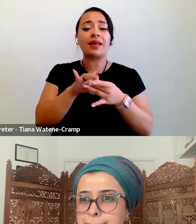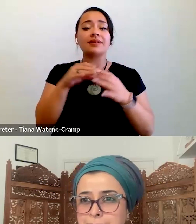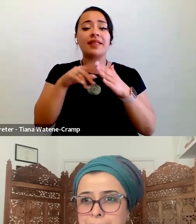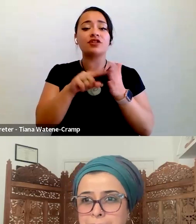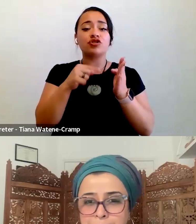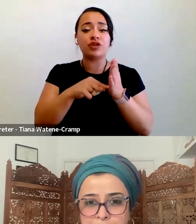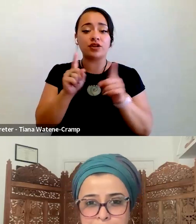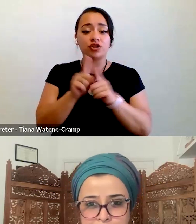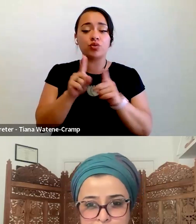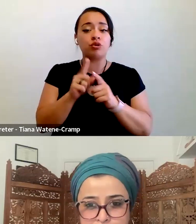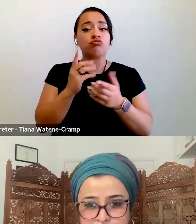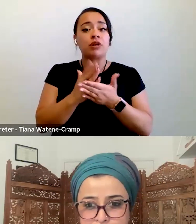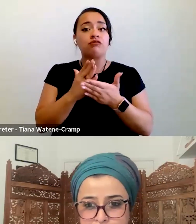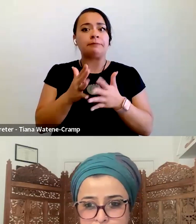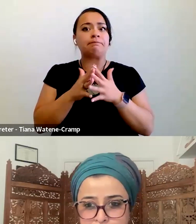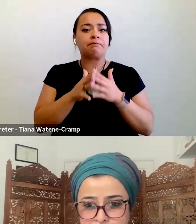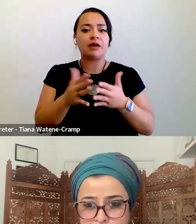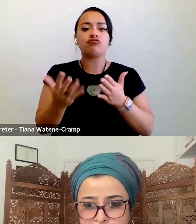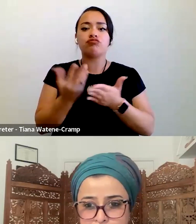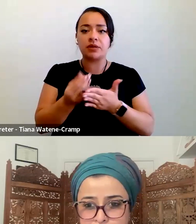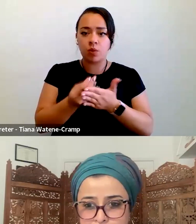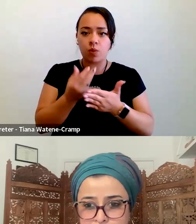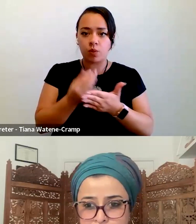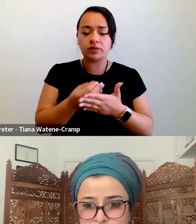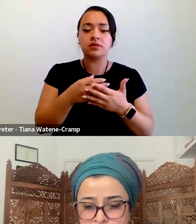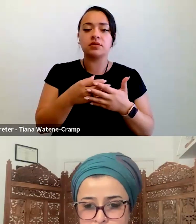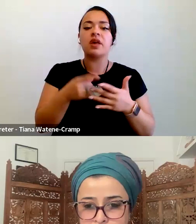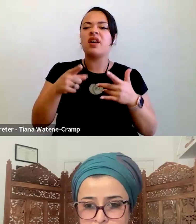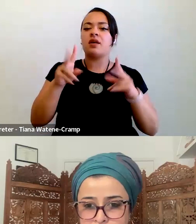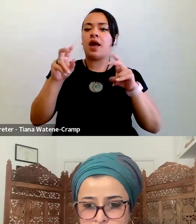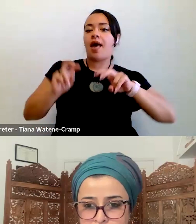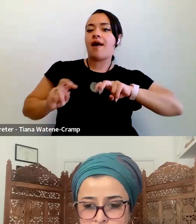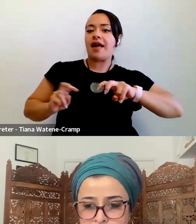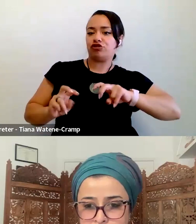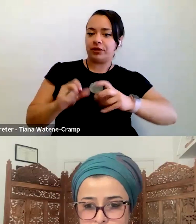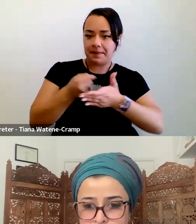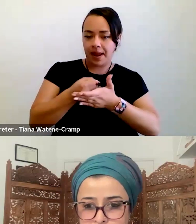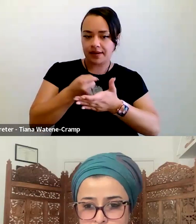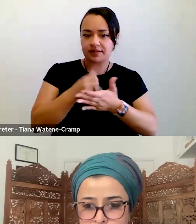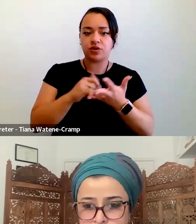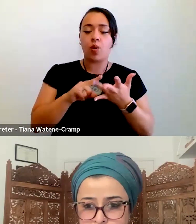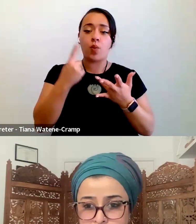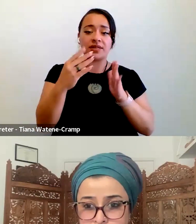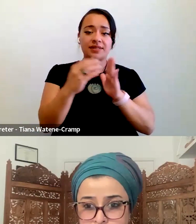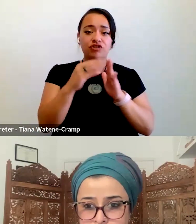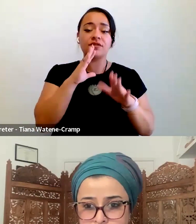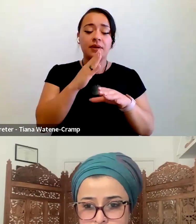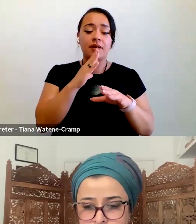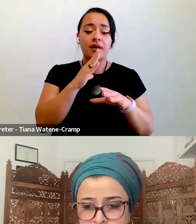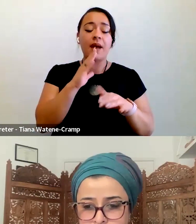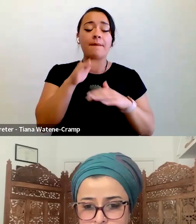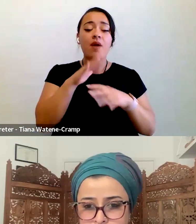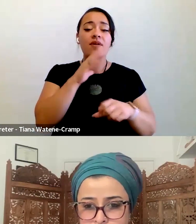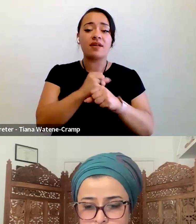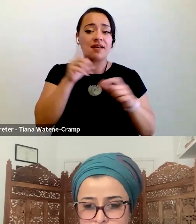practical resource, and it's designed to be, it's action based. So one of the main sections is governance, and there's 2 actions